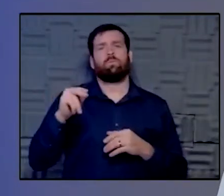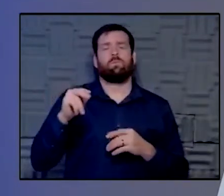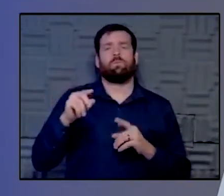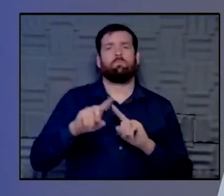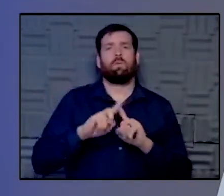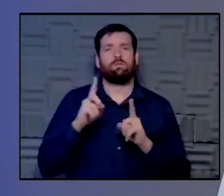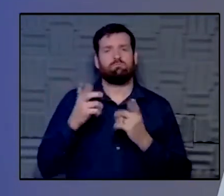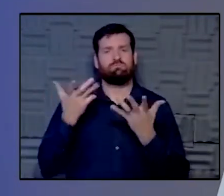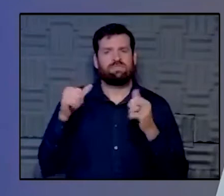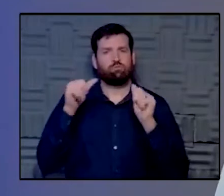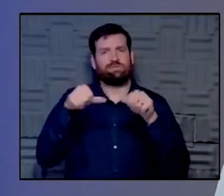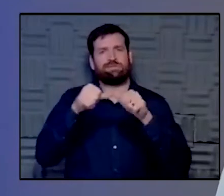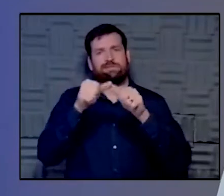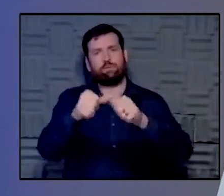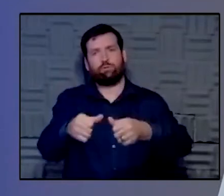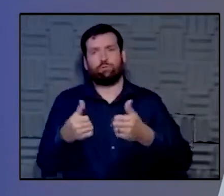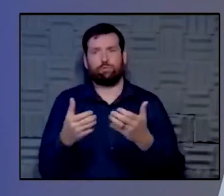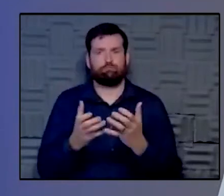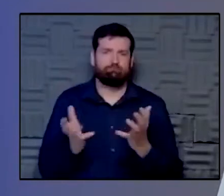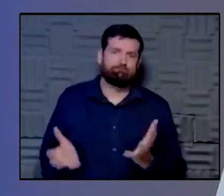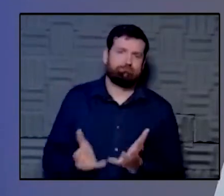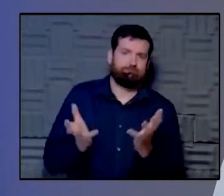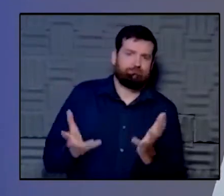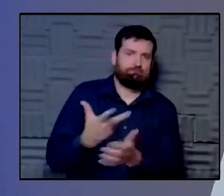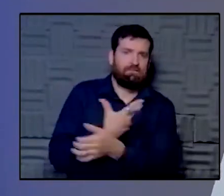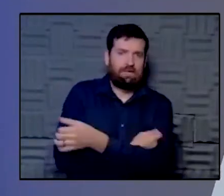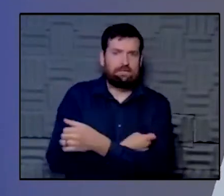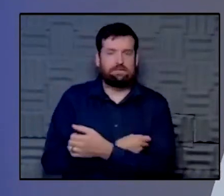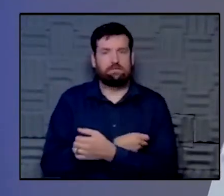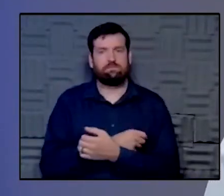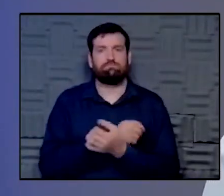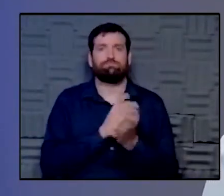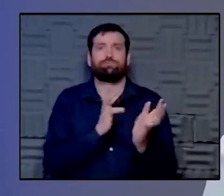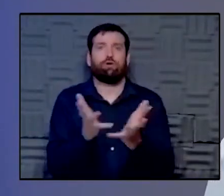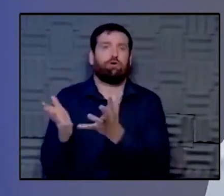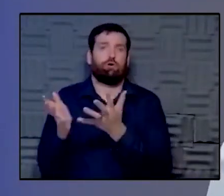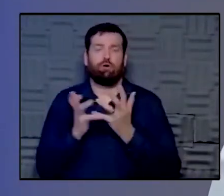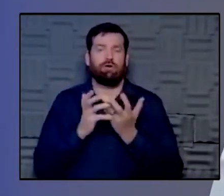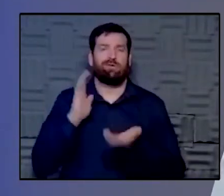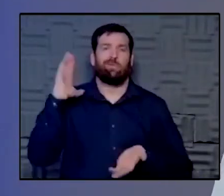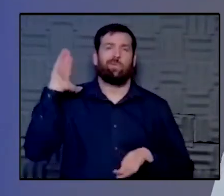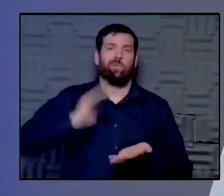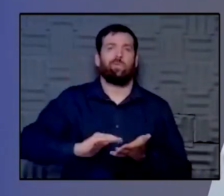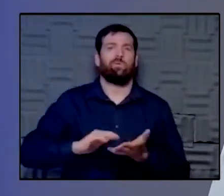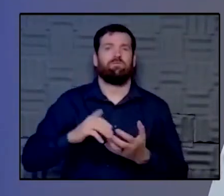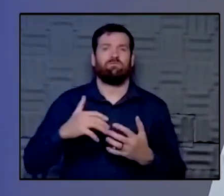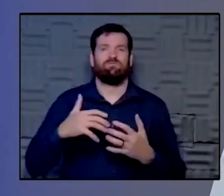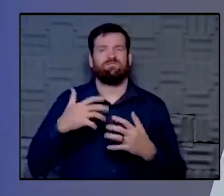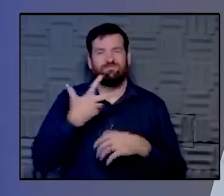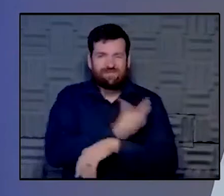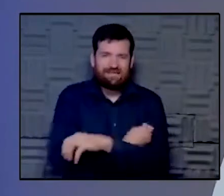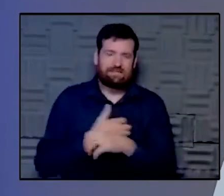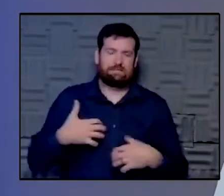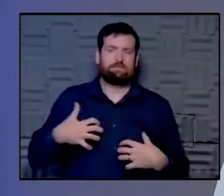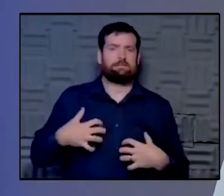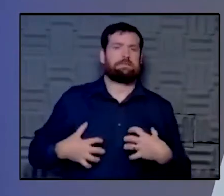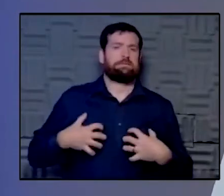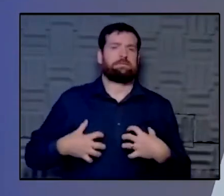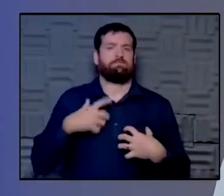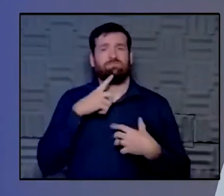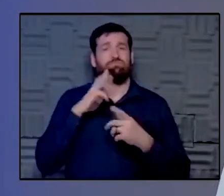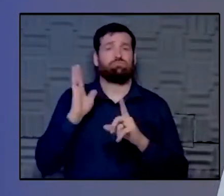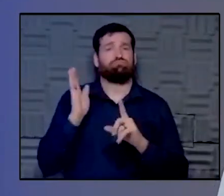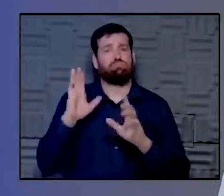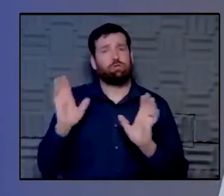in those people that we know to promote vaccination and have them talk and reduce that vaccine hesitancy, really to get everybody vaccinated.